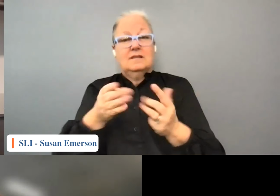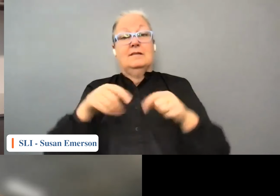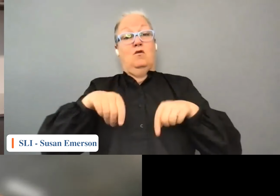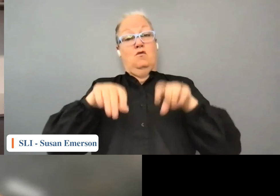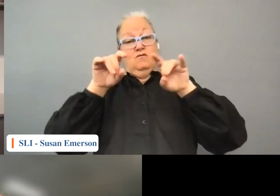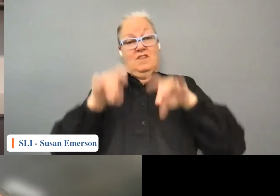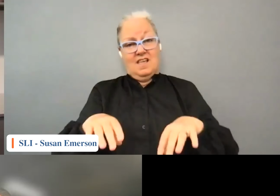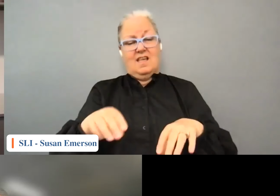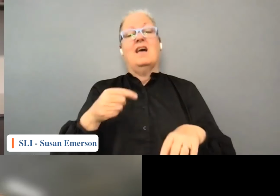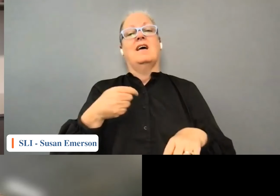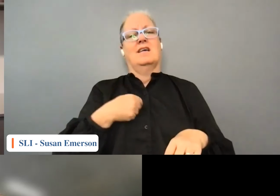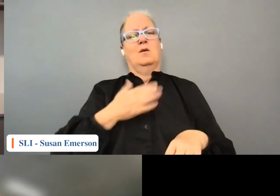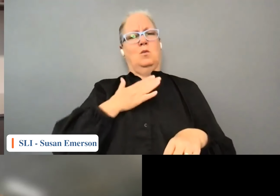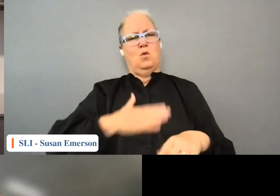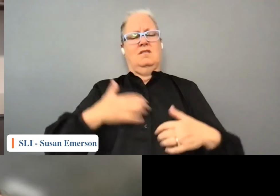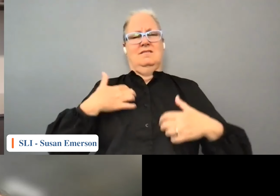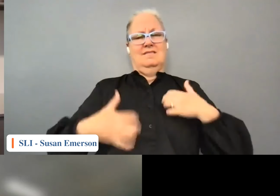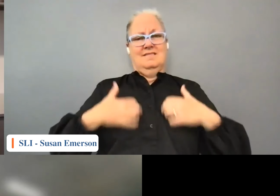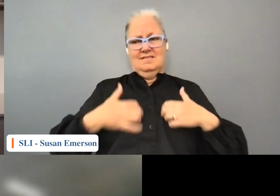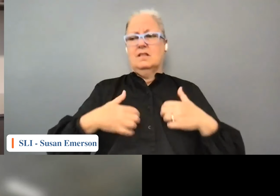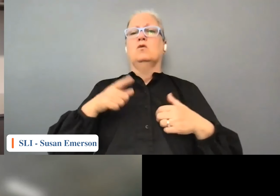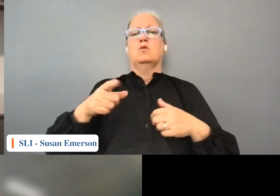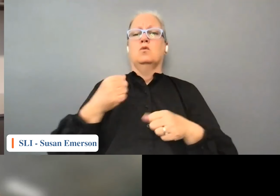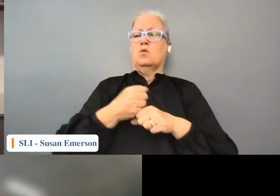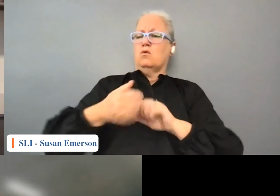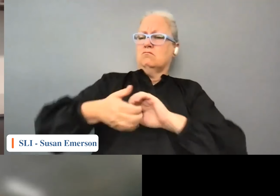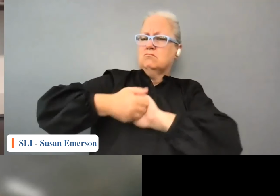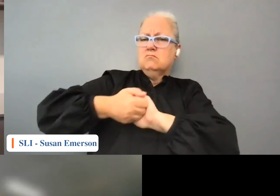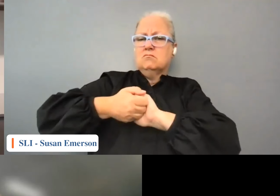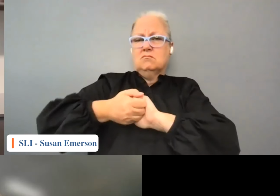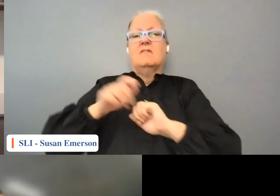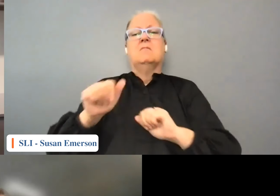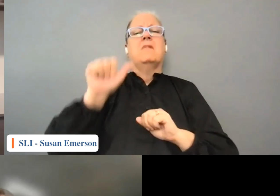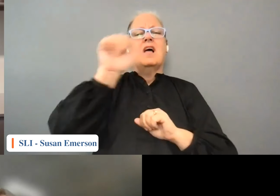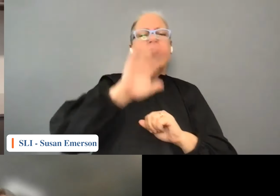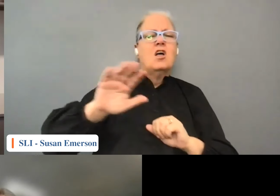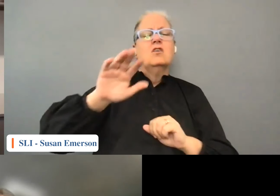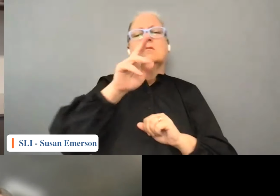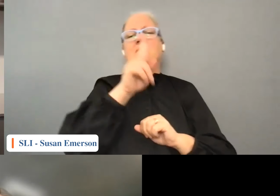partner countries in the Asia Pacific and globally, including with this partnership with